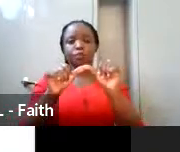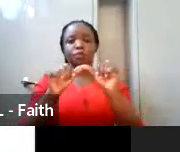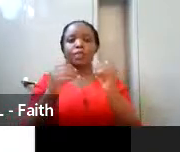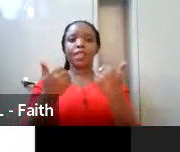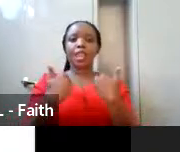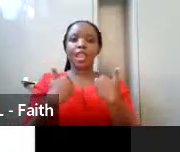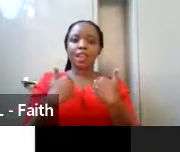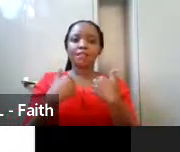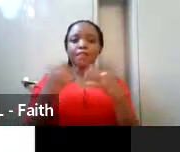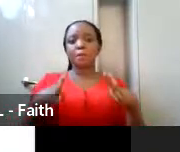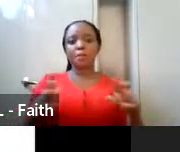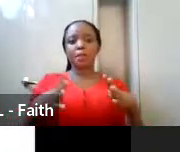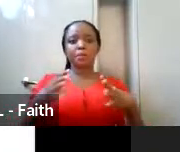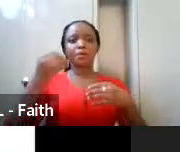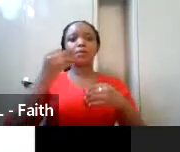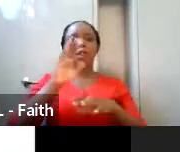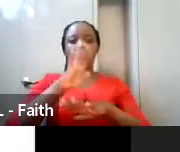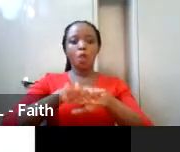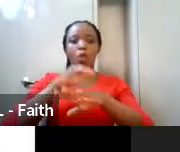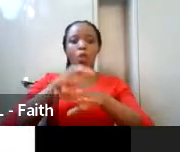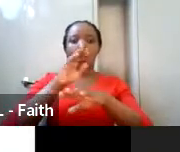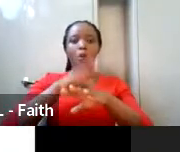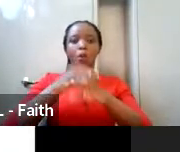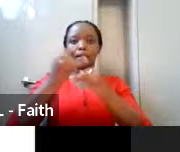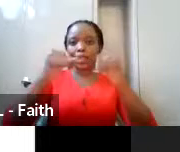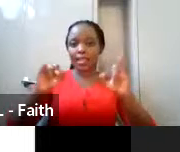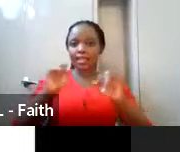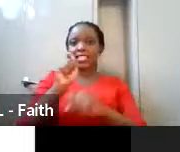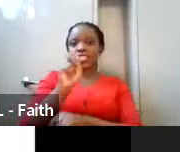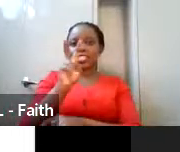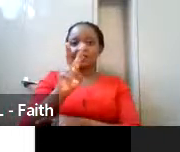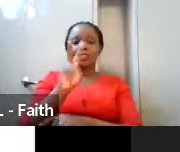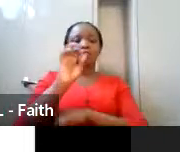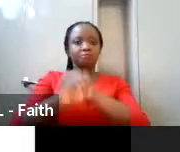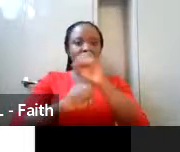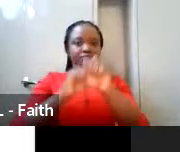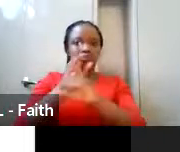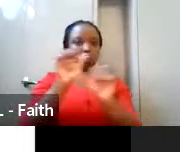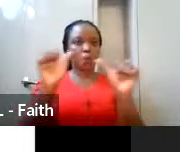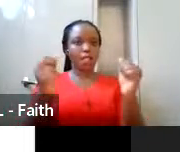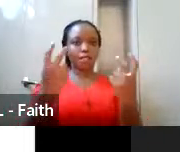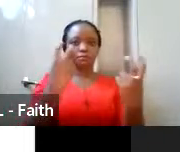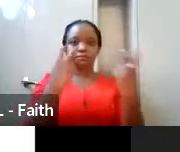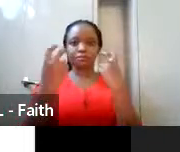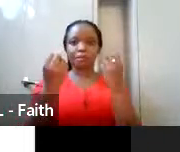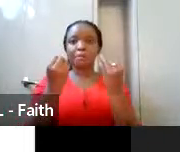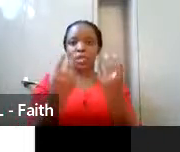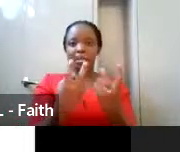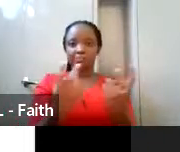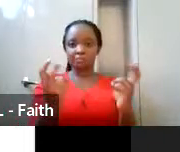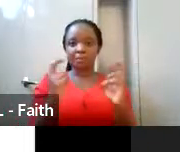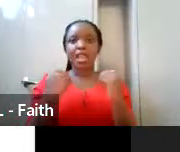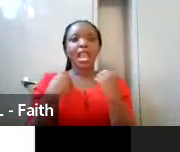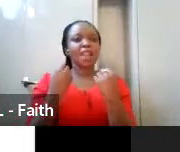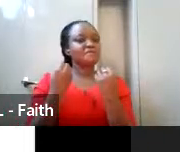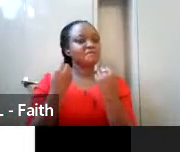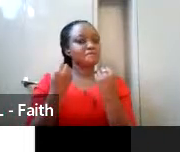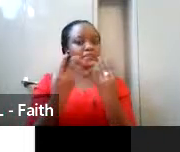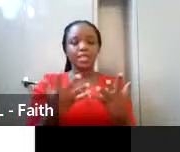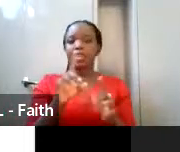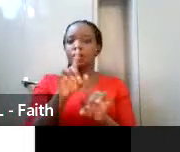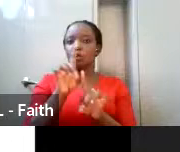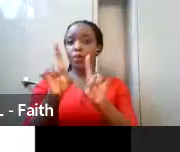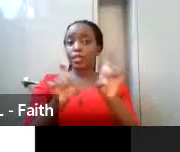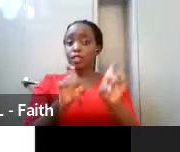we have people streaming live on our KRA TV on YouTube, and we have several questions asked there.